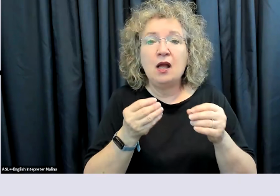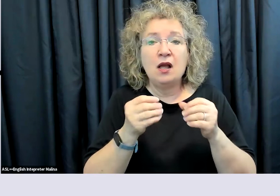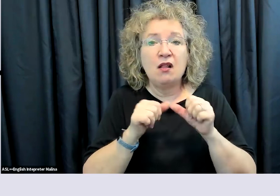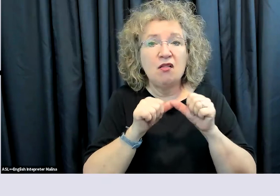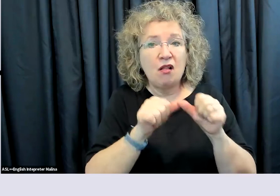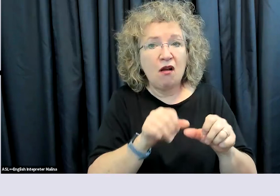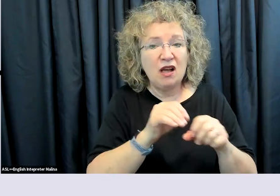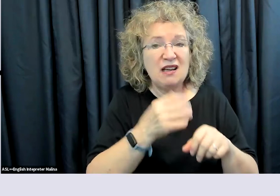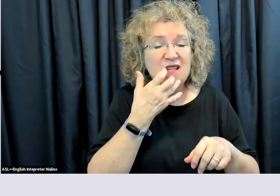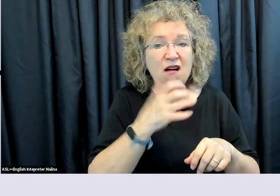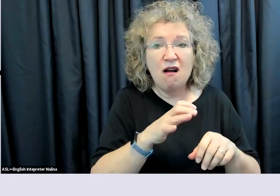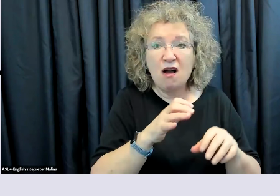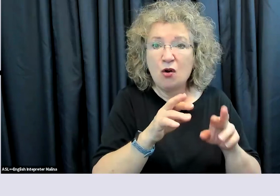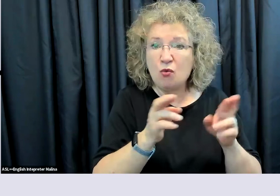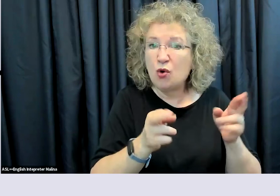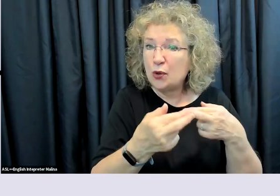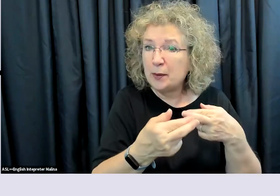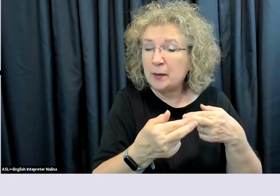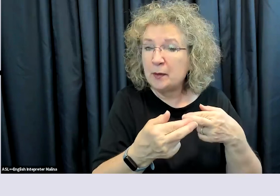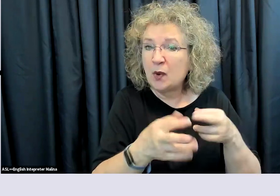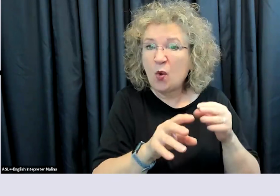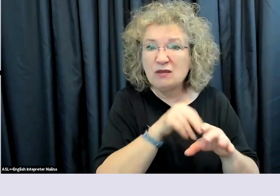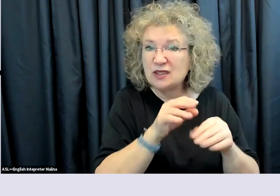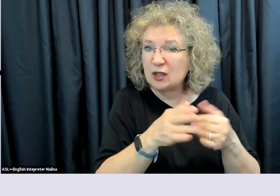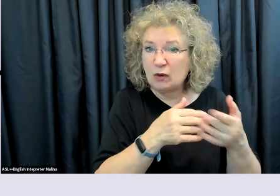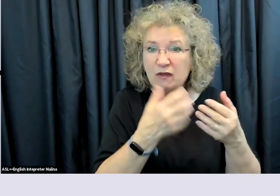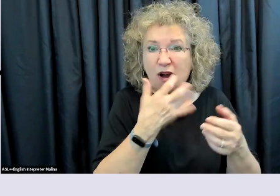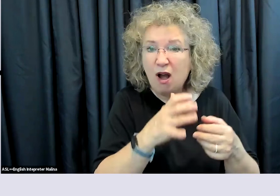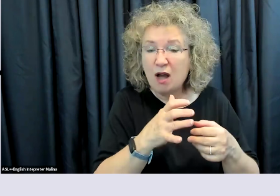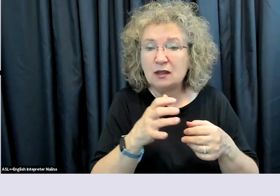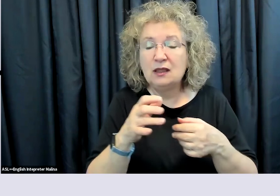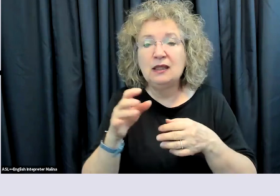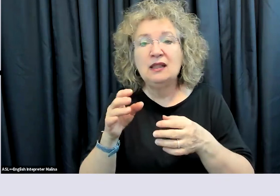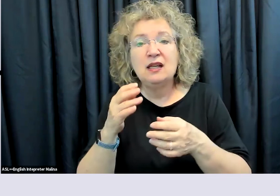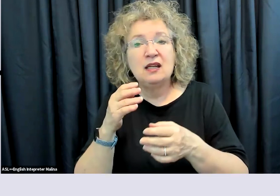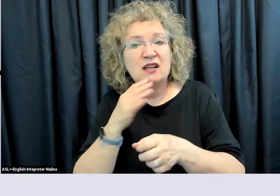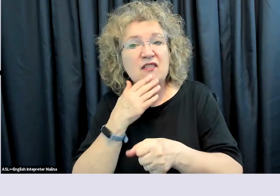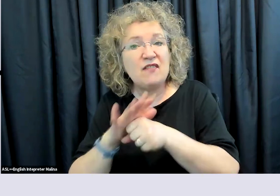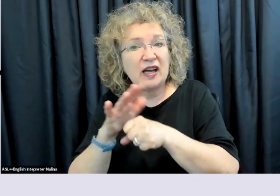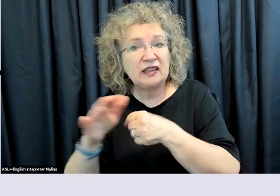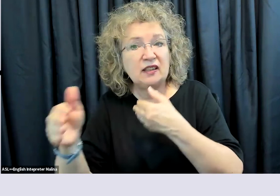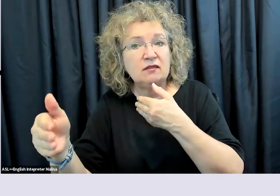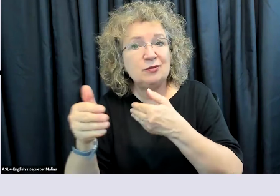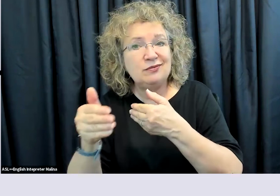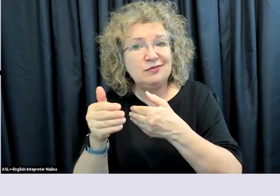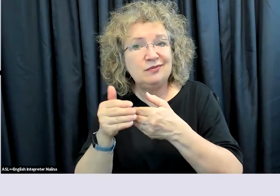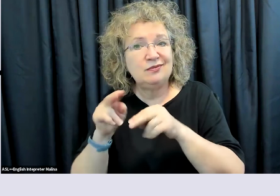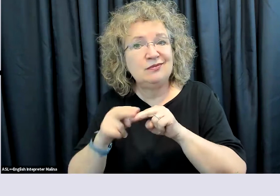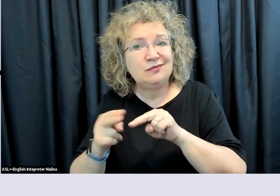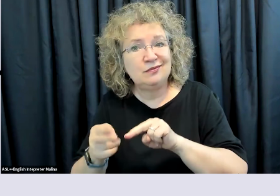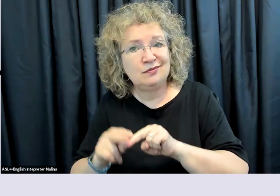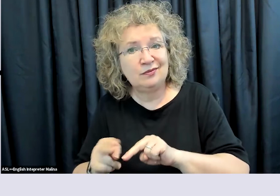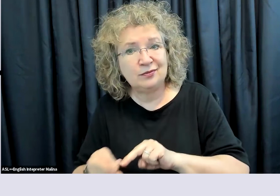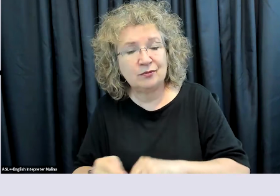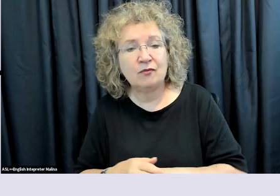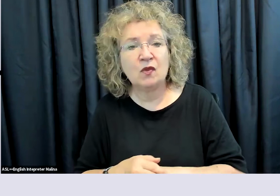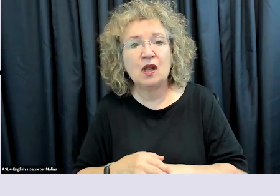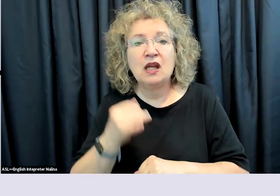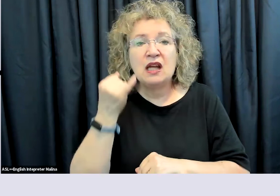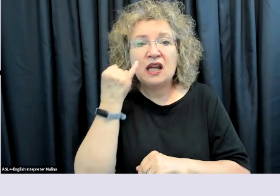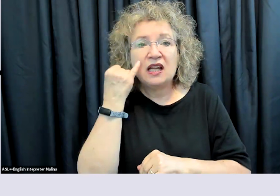over your blood glucose. In crisis situations, insulin stored above 86